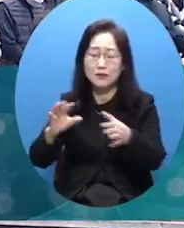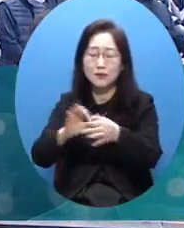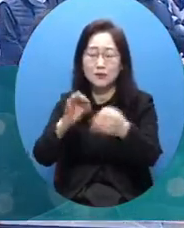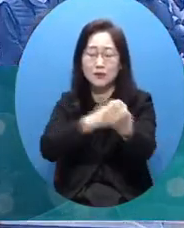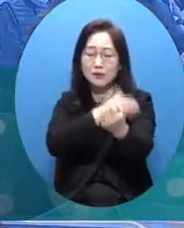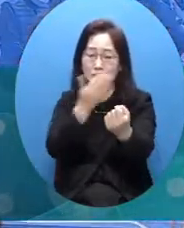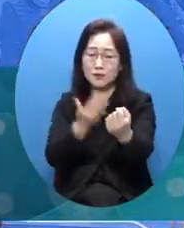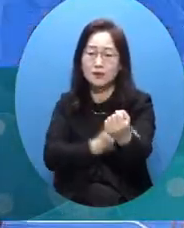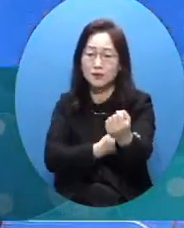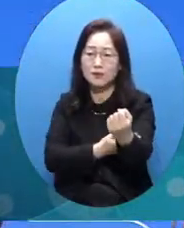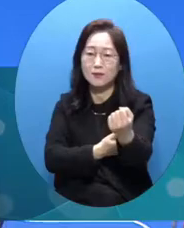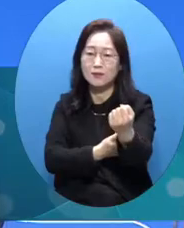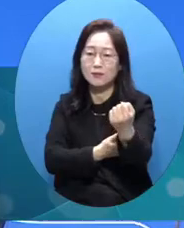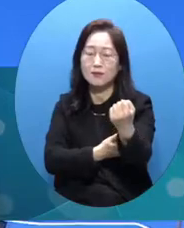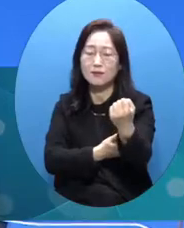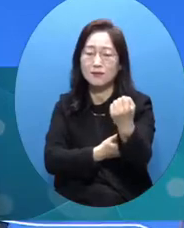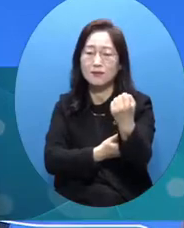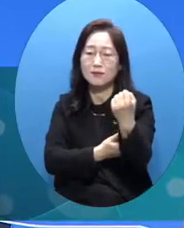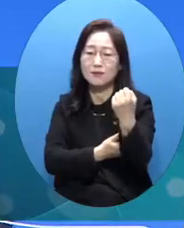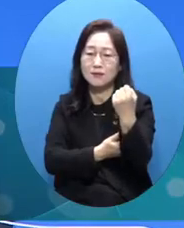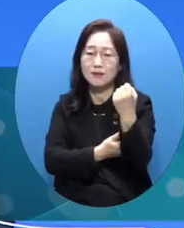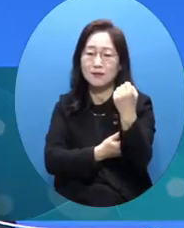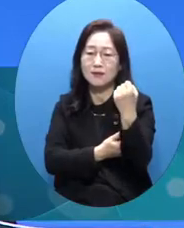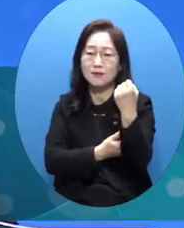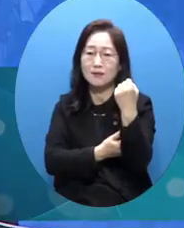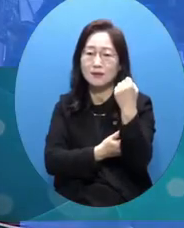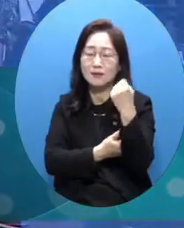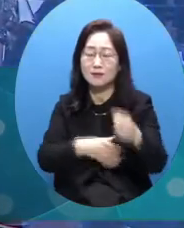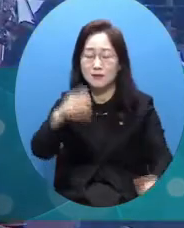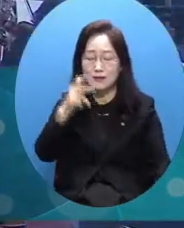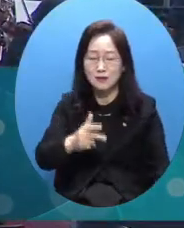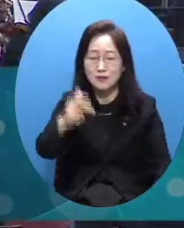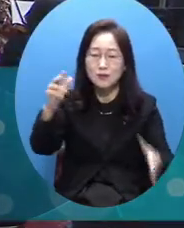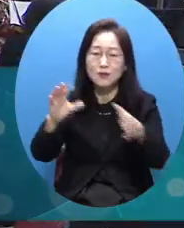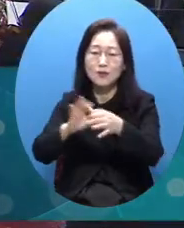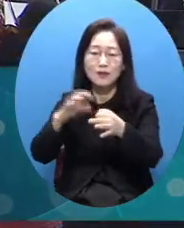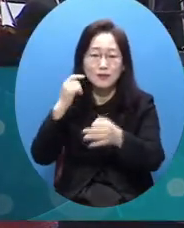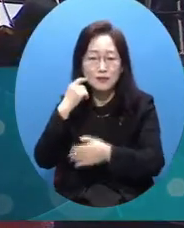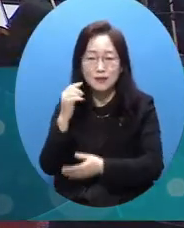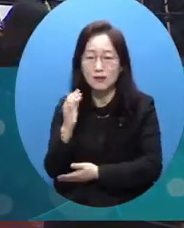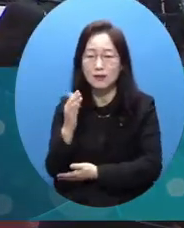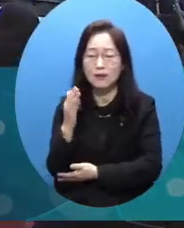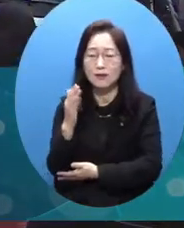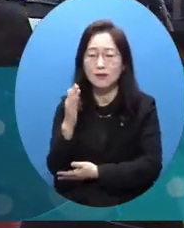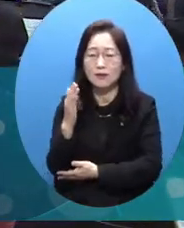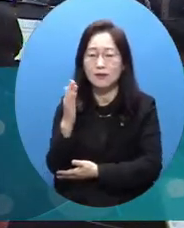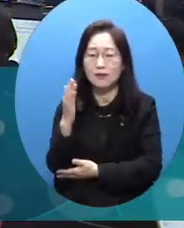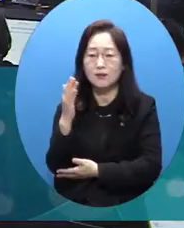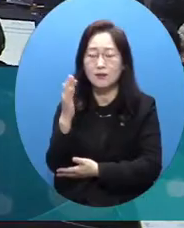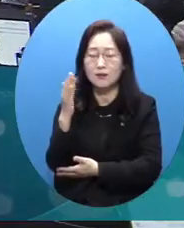and the power user and the glory